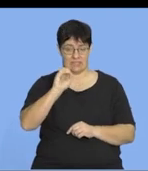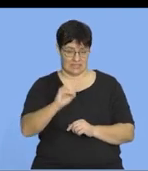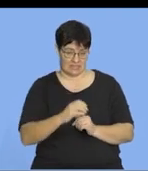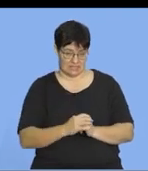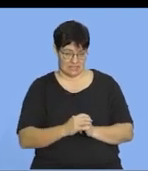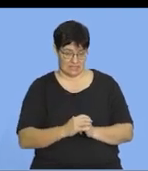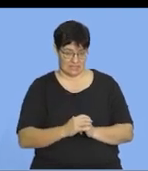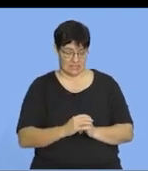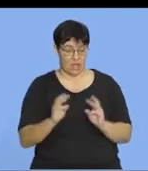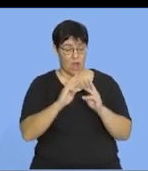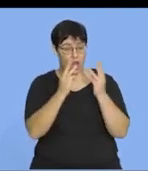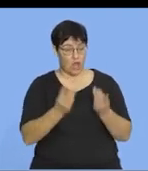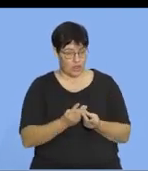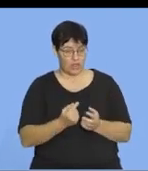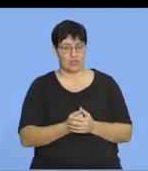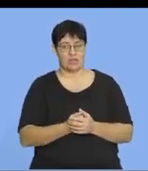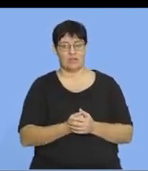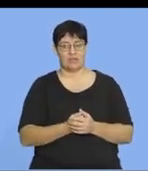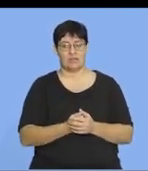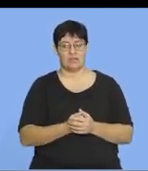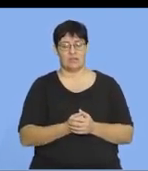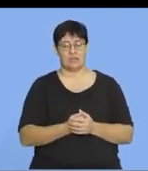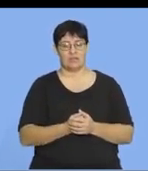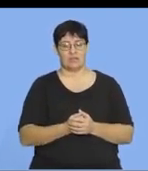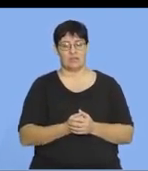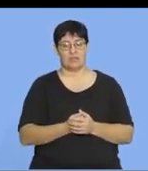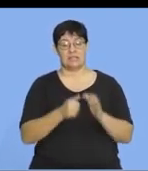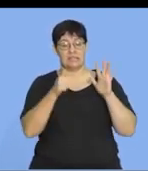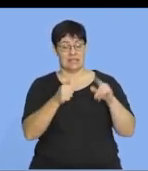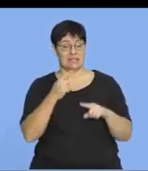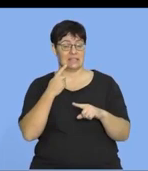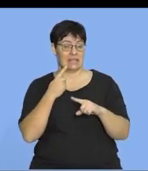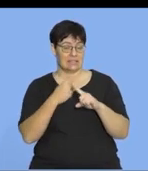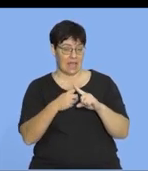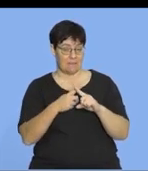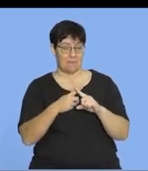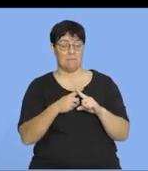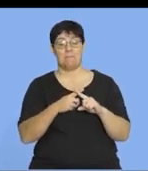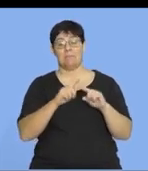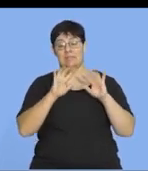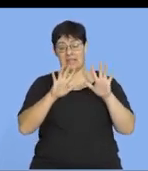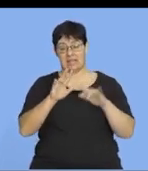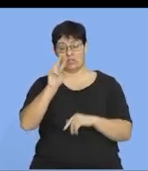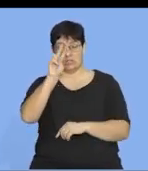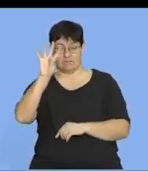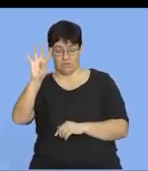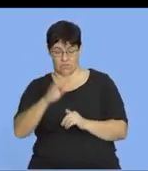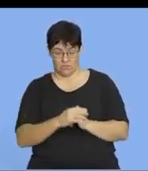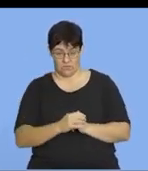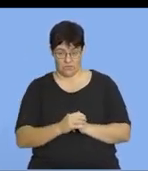We know that the Earth is 6 times 10 to the